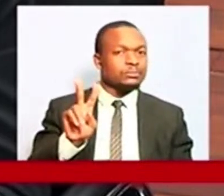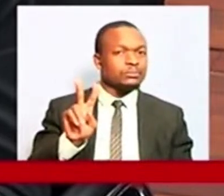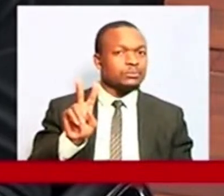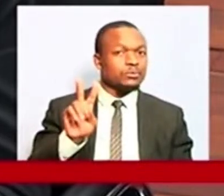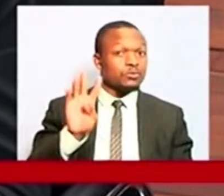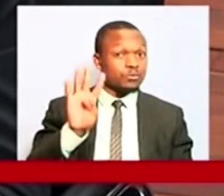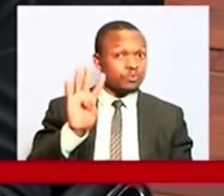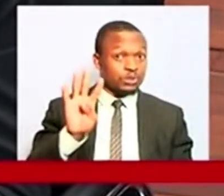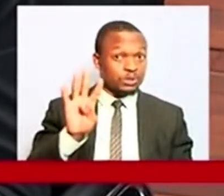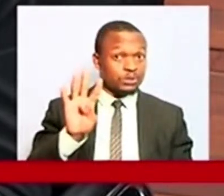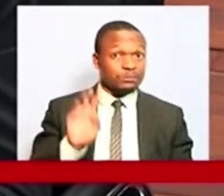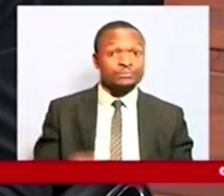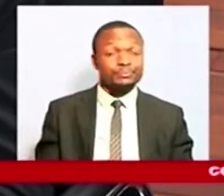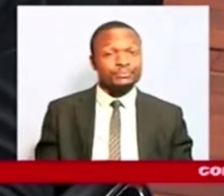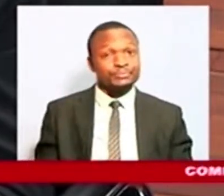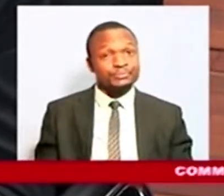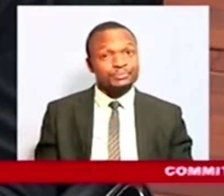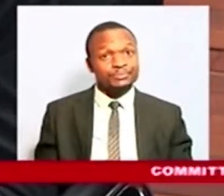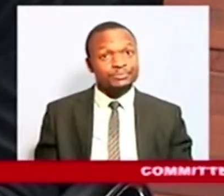24th,